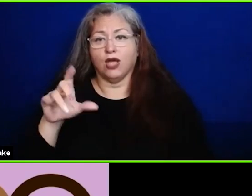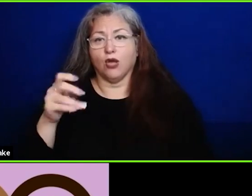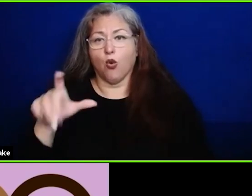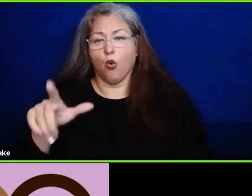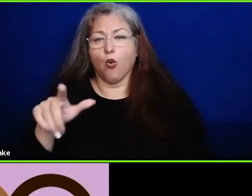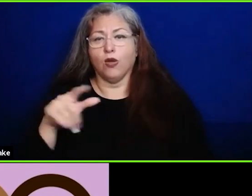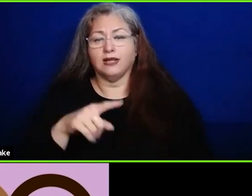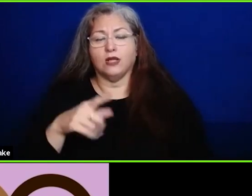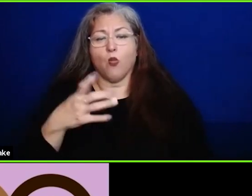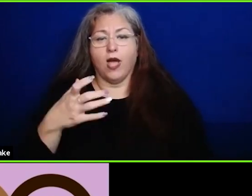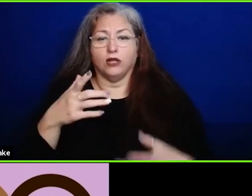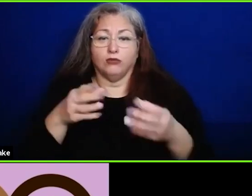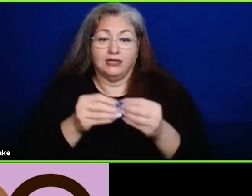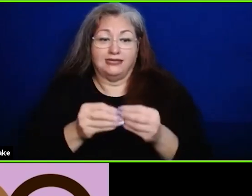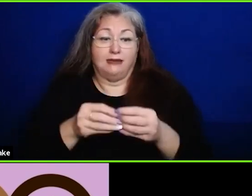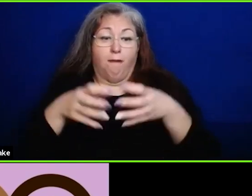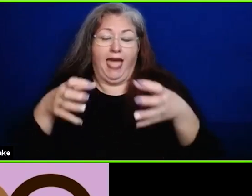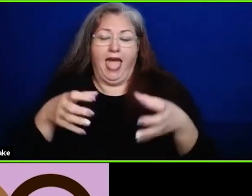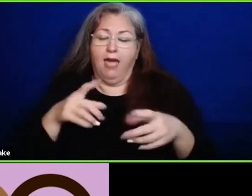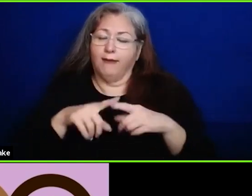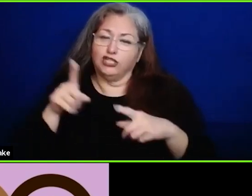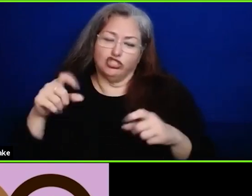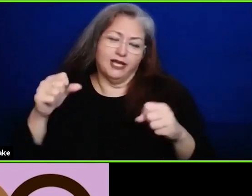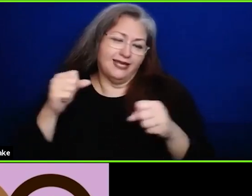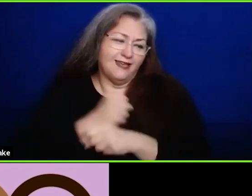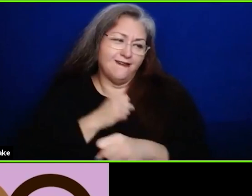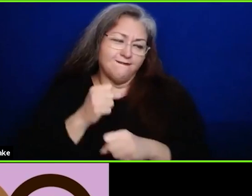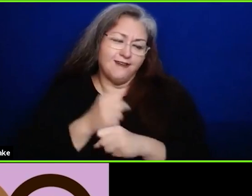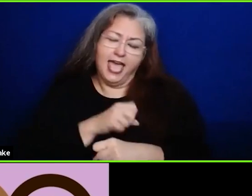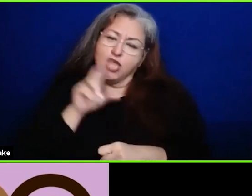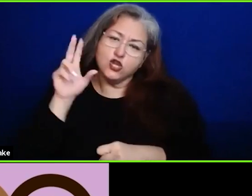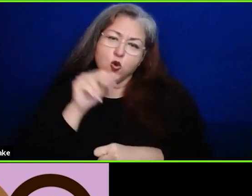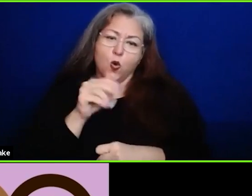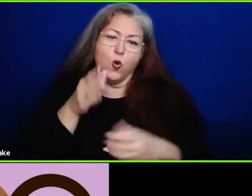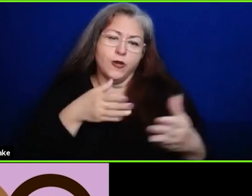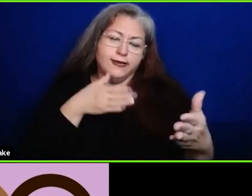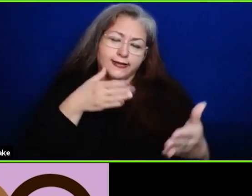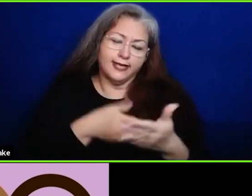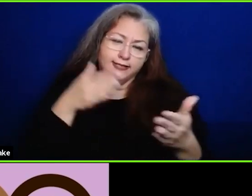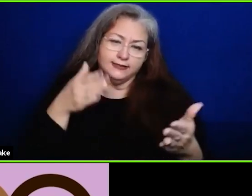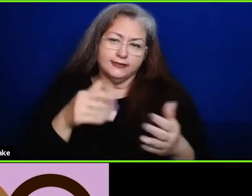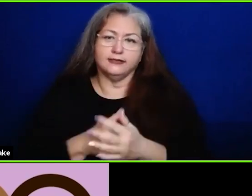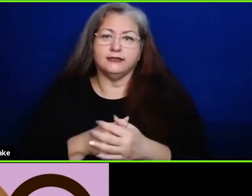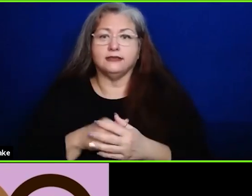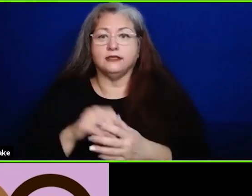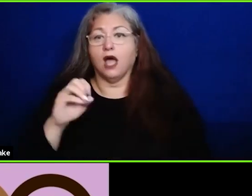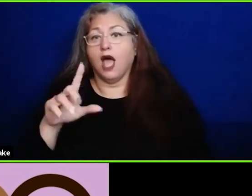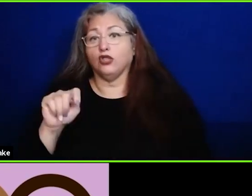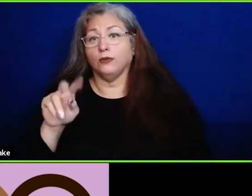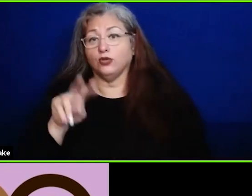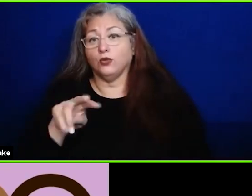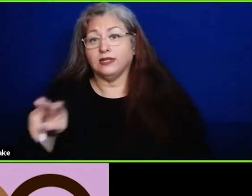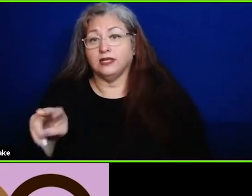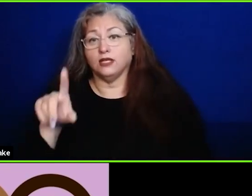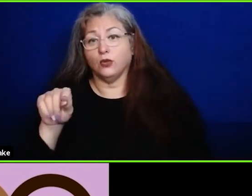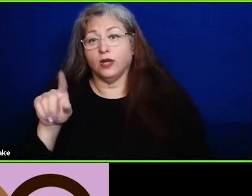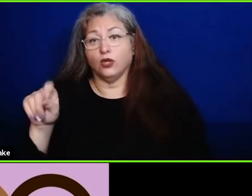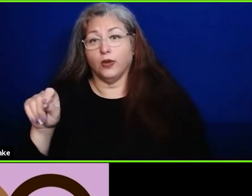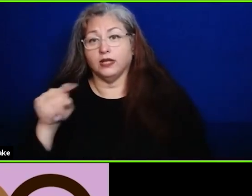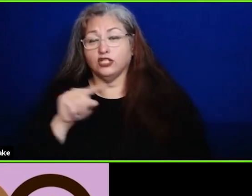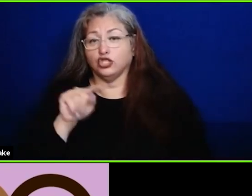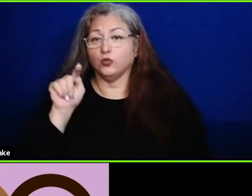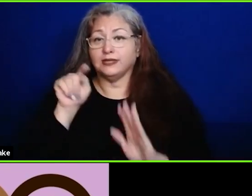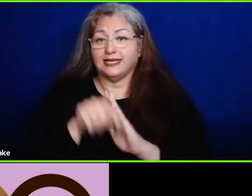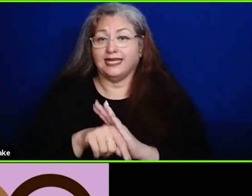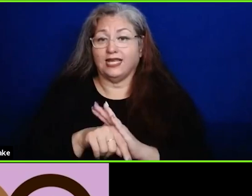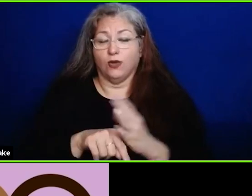proposed expansion and she was fighting against it. And on October 22nd, 2020, she was killed by